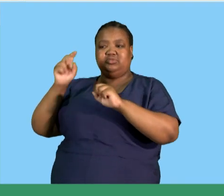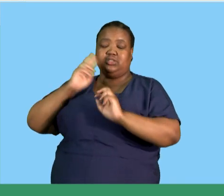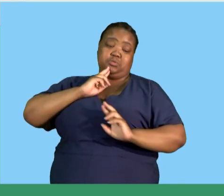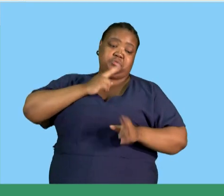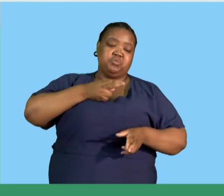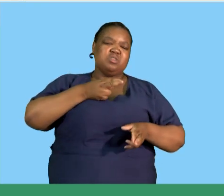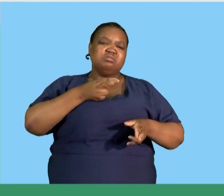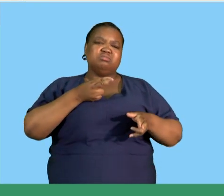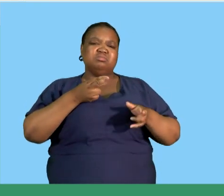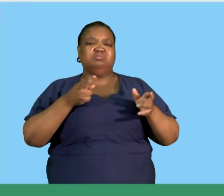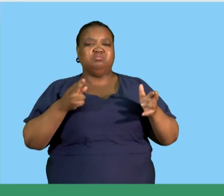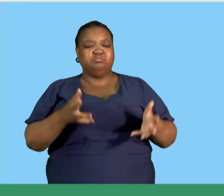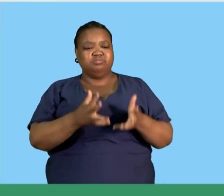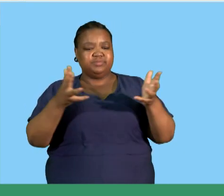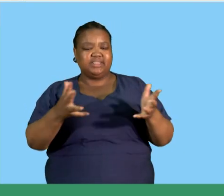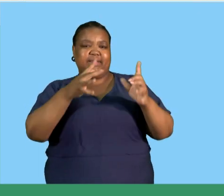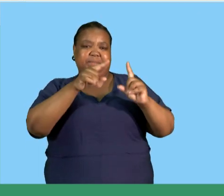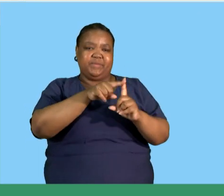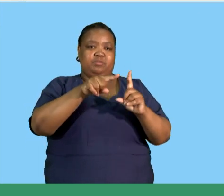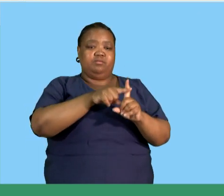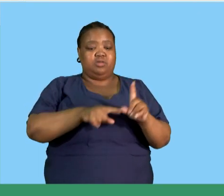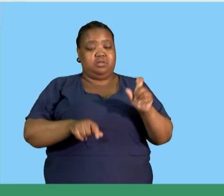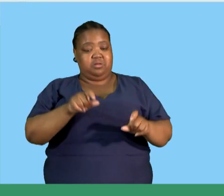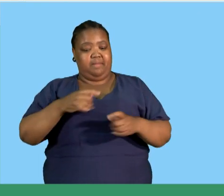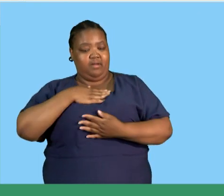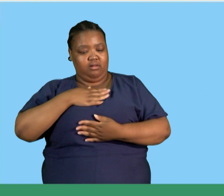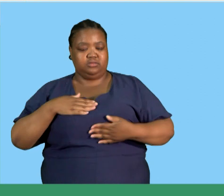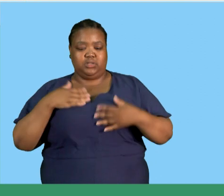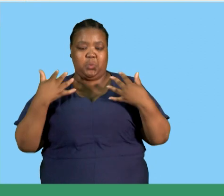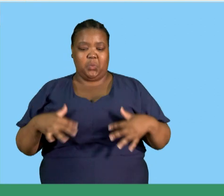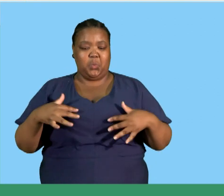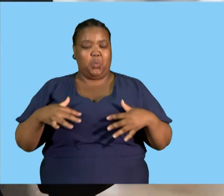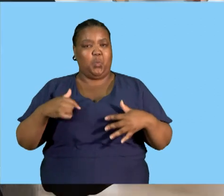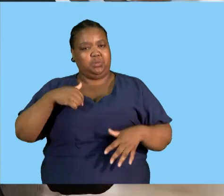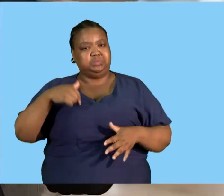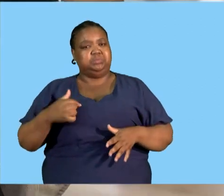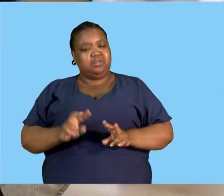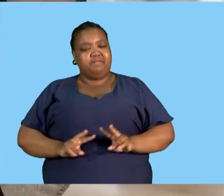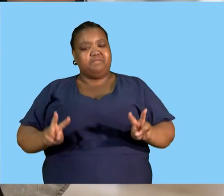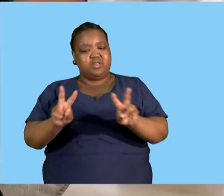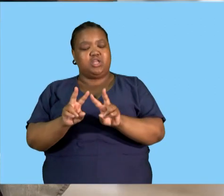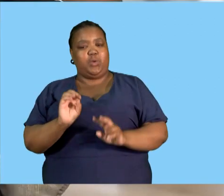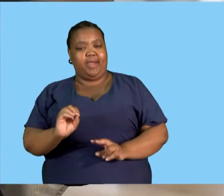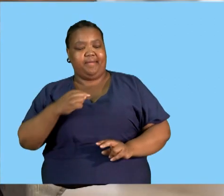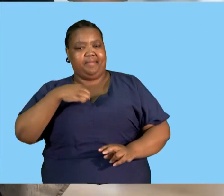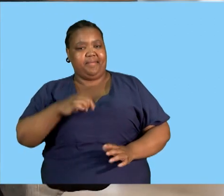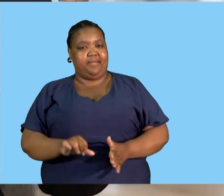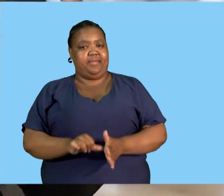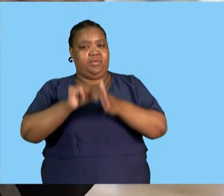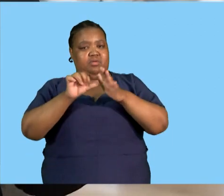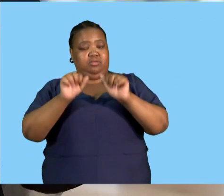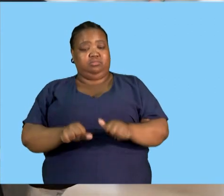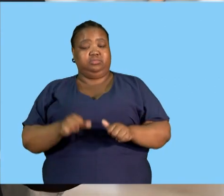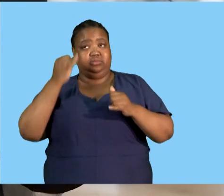less important. So everybody should feel like they are kings and queens in the business. So when they come up with new ideas, you need to